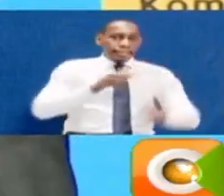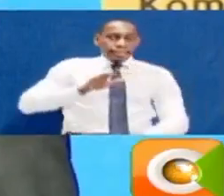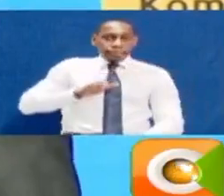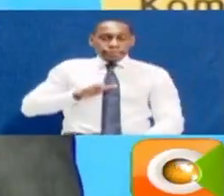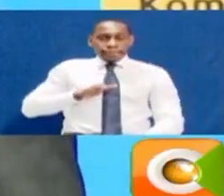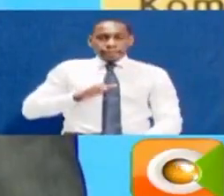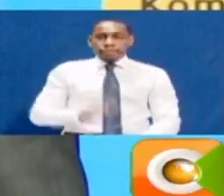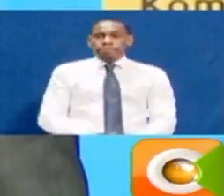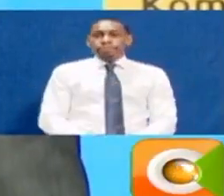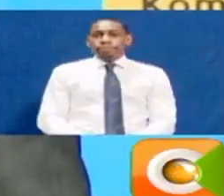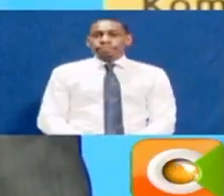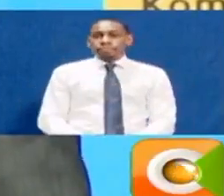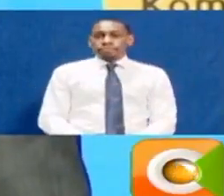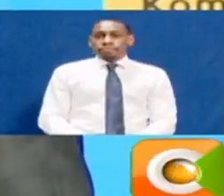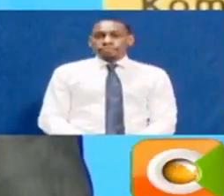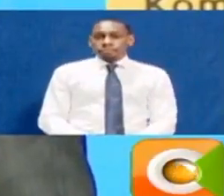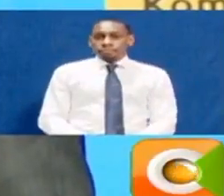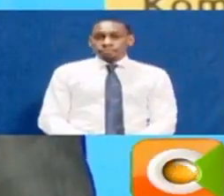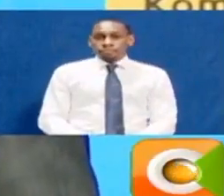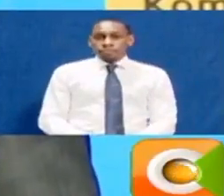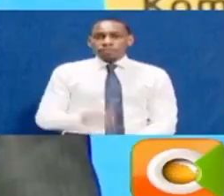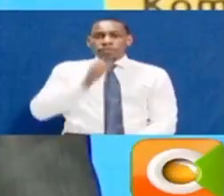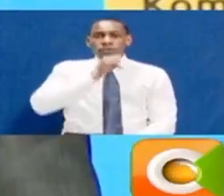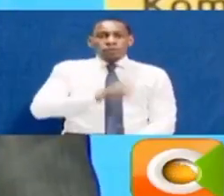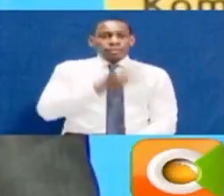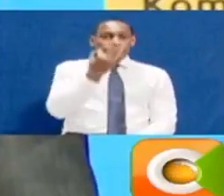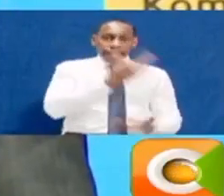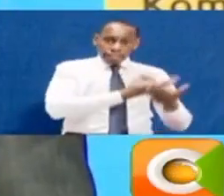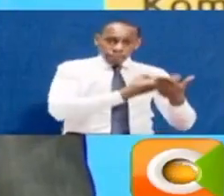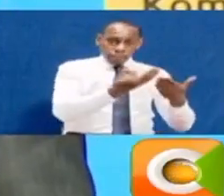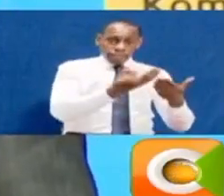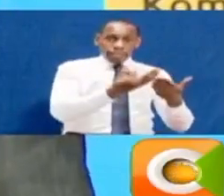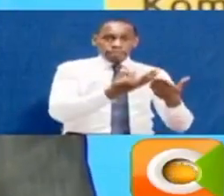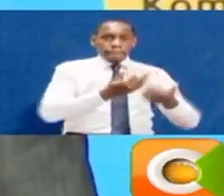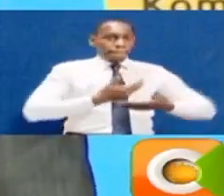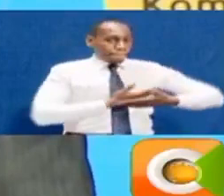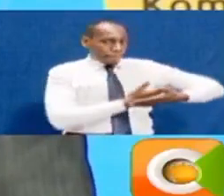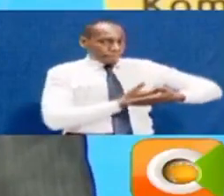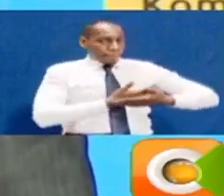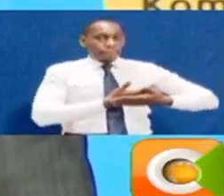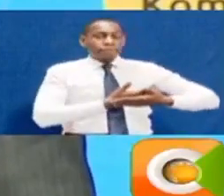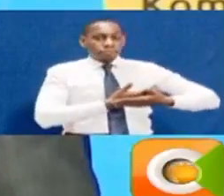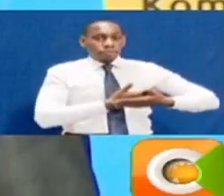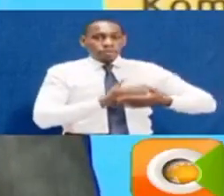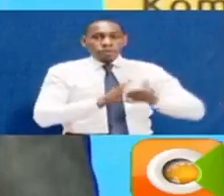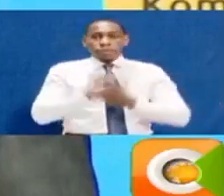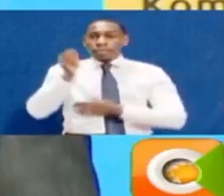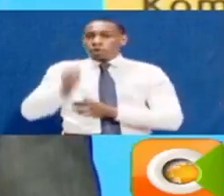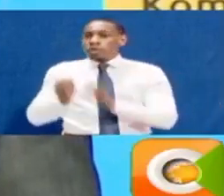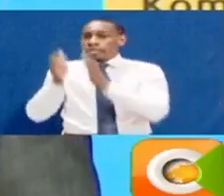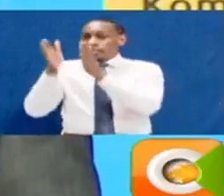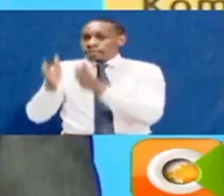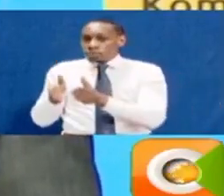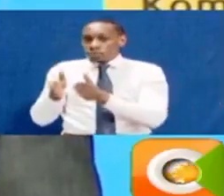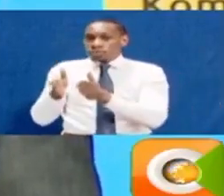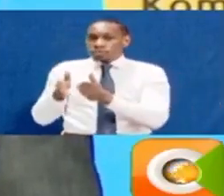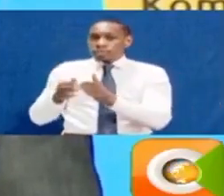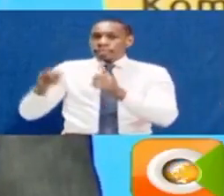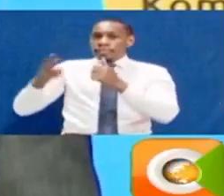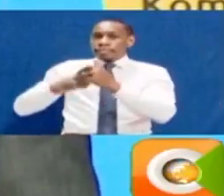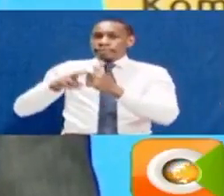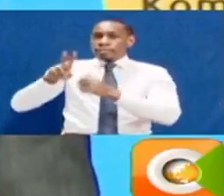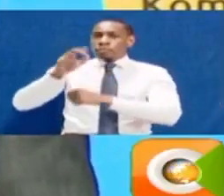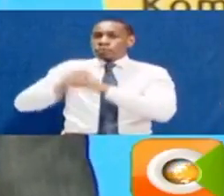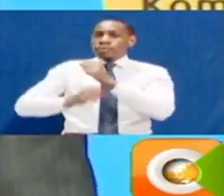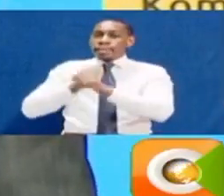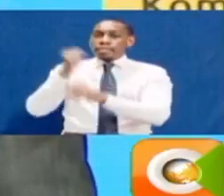females. The youngest is a 3-week-old infant and the oldest is 72 years